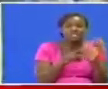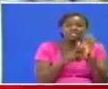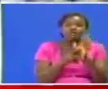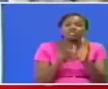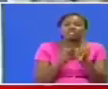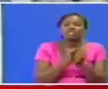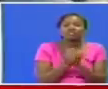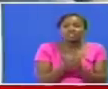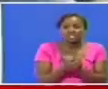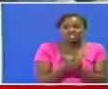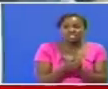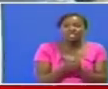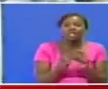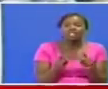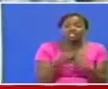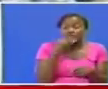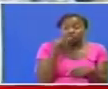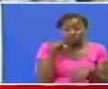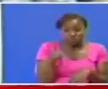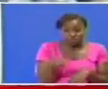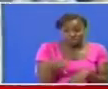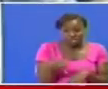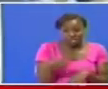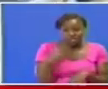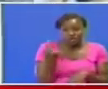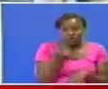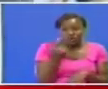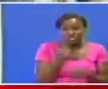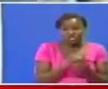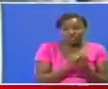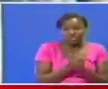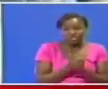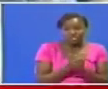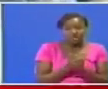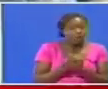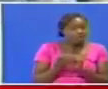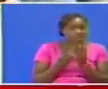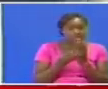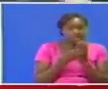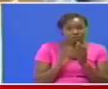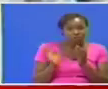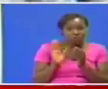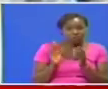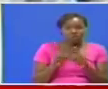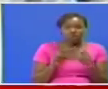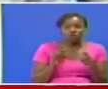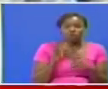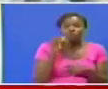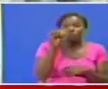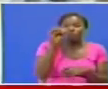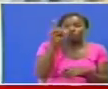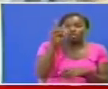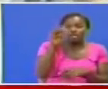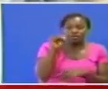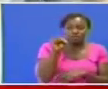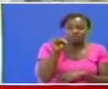change. And even as I speak to you today, we only had to change the name Wiper from Orange Democratic Party of